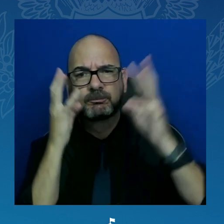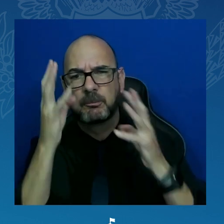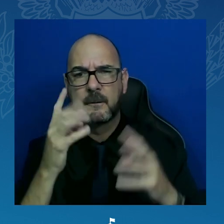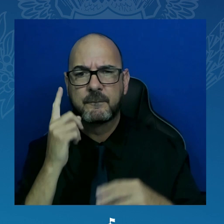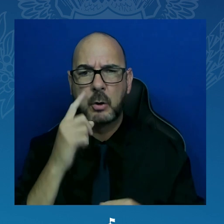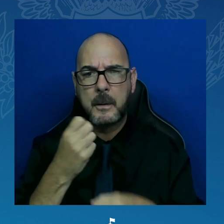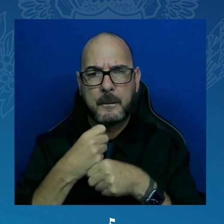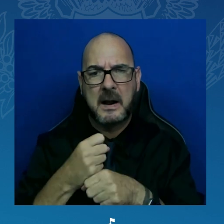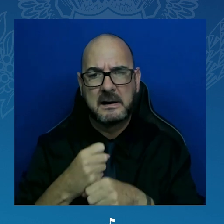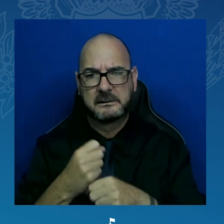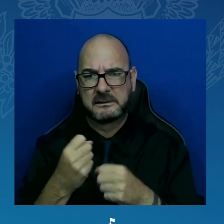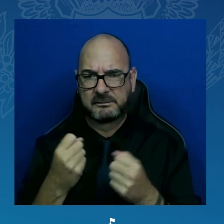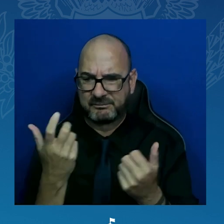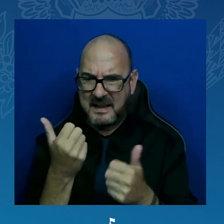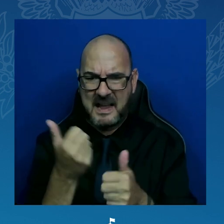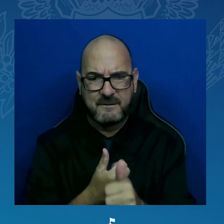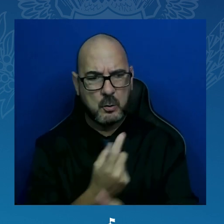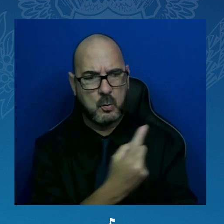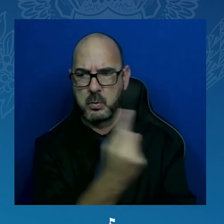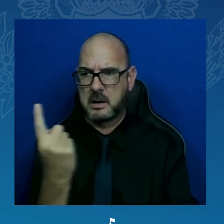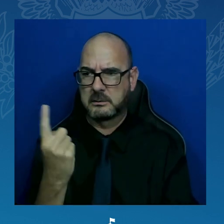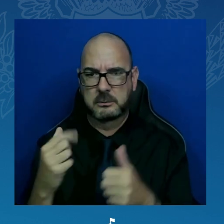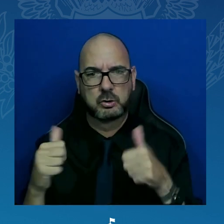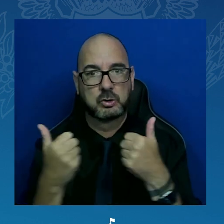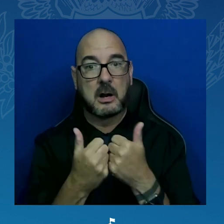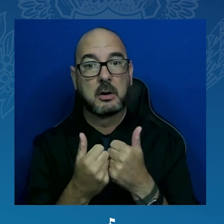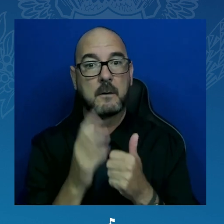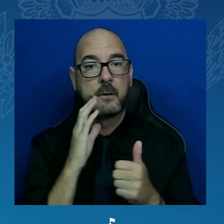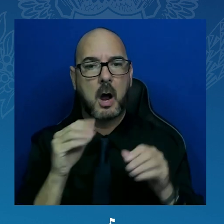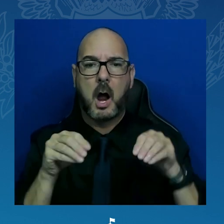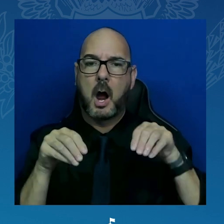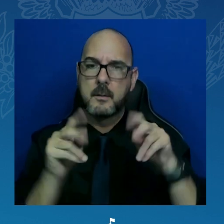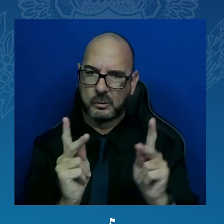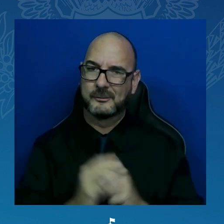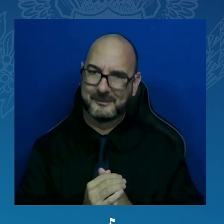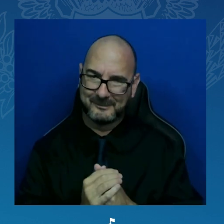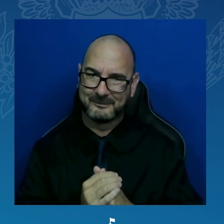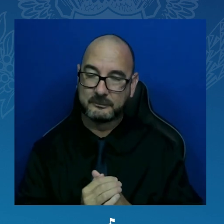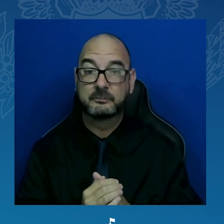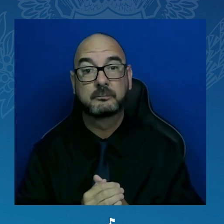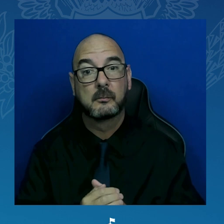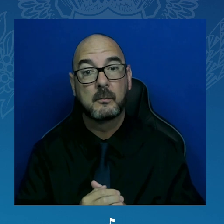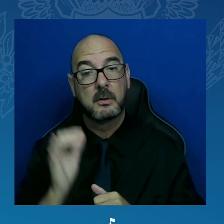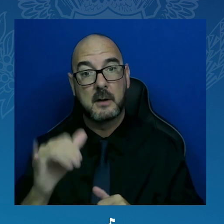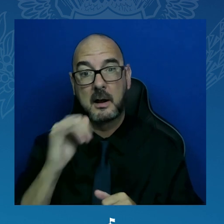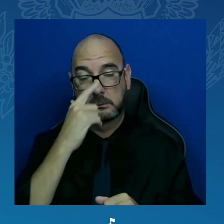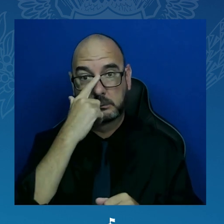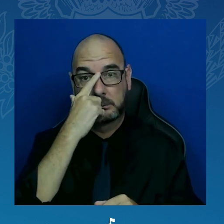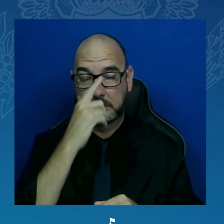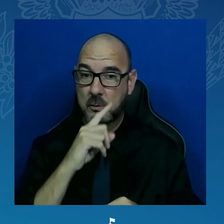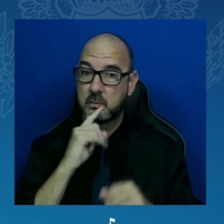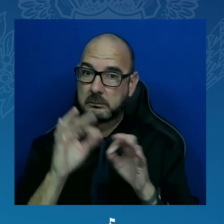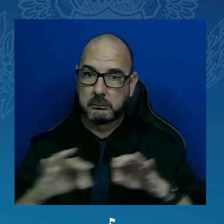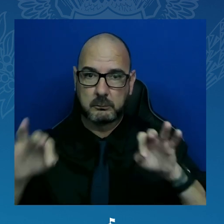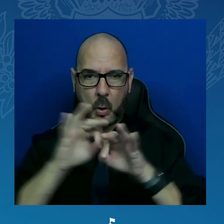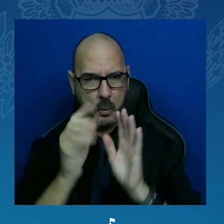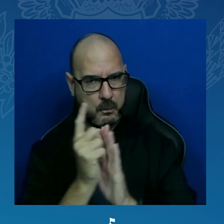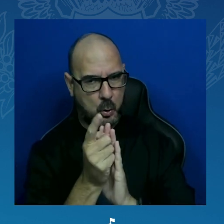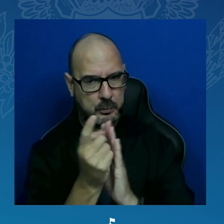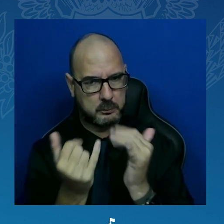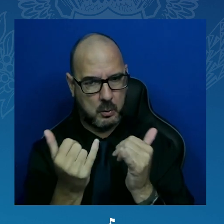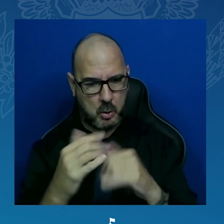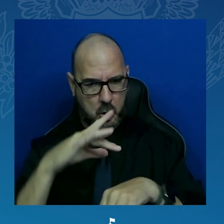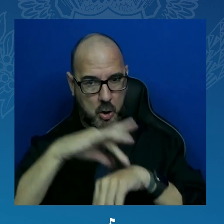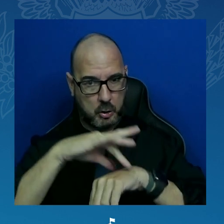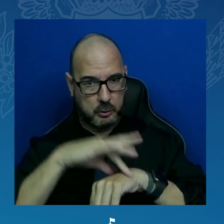an opportunity. Those intentions have never been more at the critical moment in planet